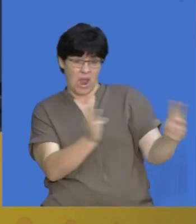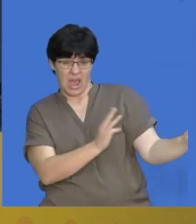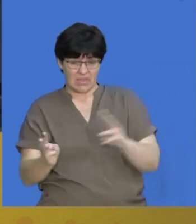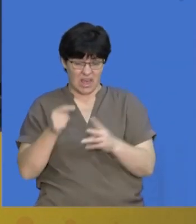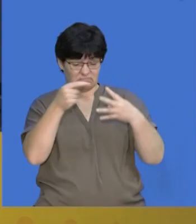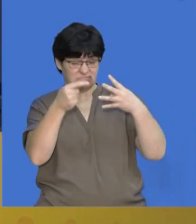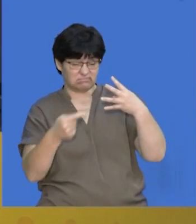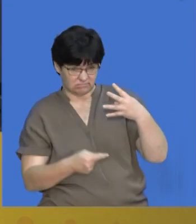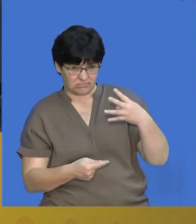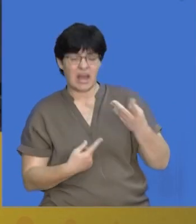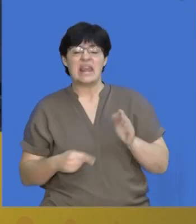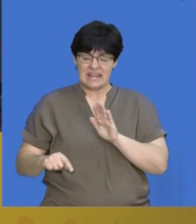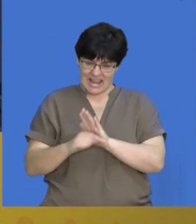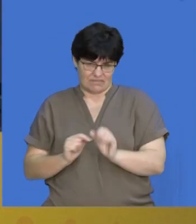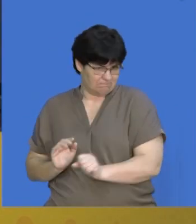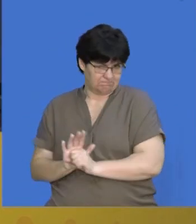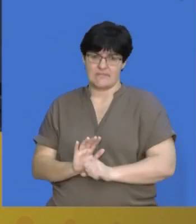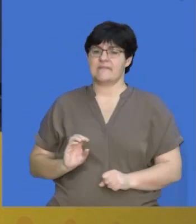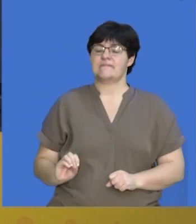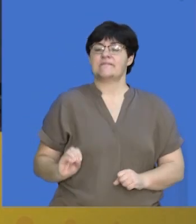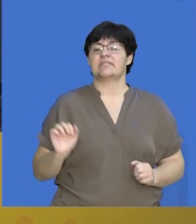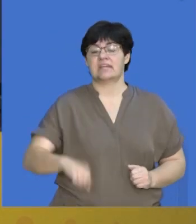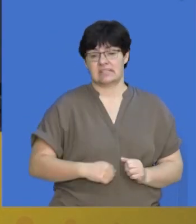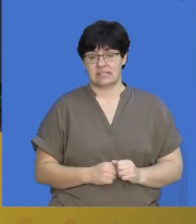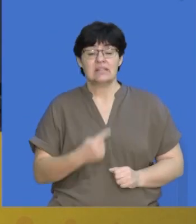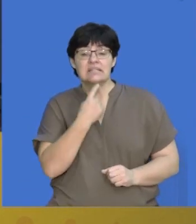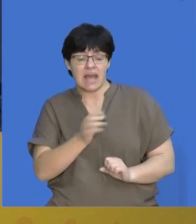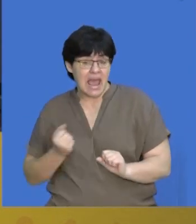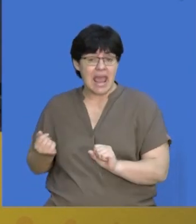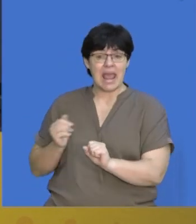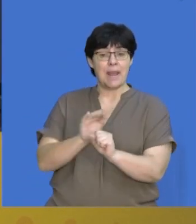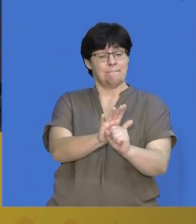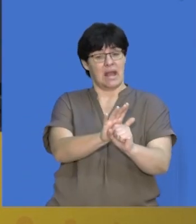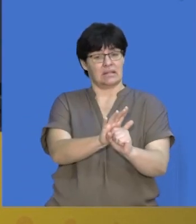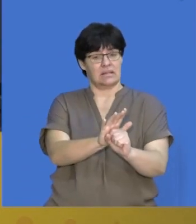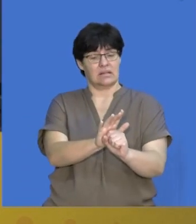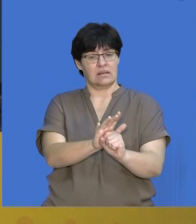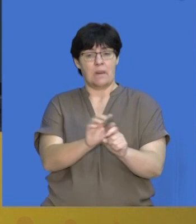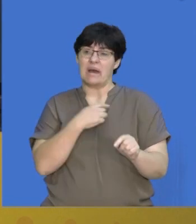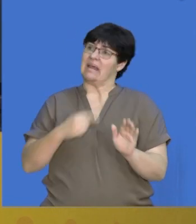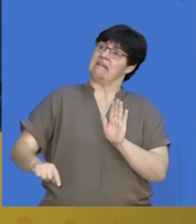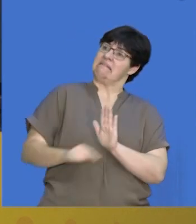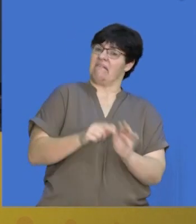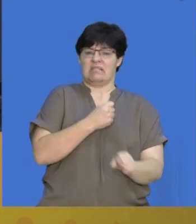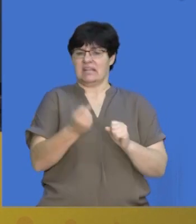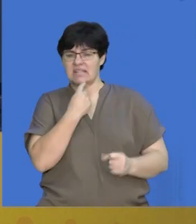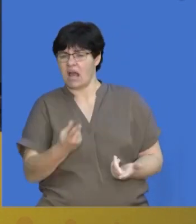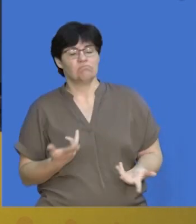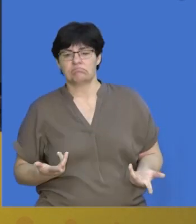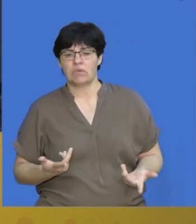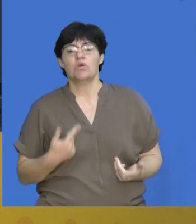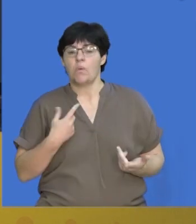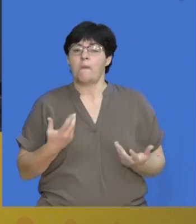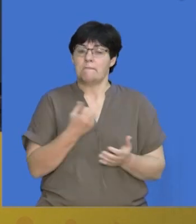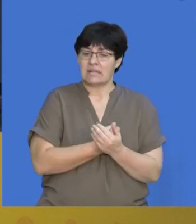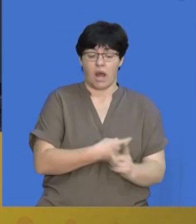they have a negative impact. If the word impact was used without a qualifier like negative, you would have been expected to